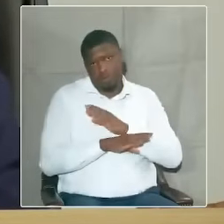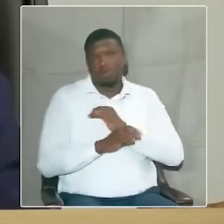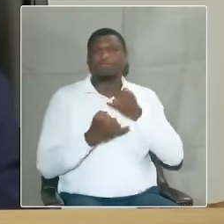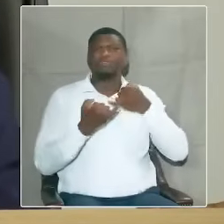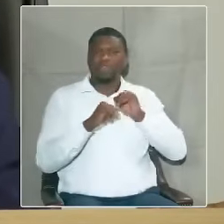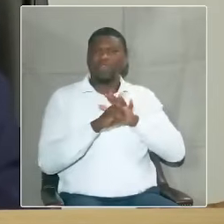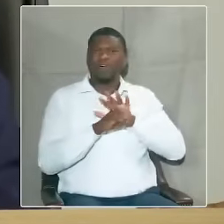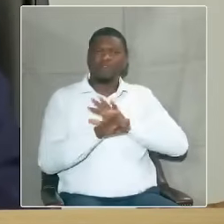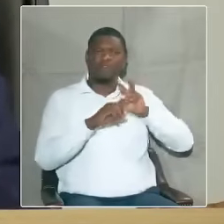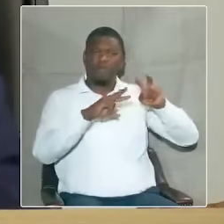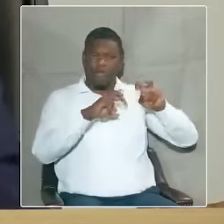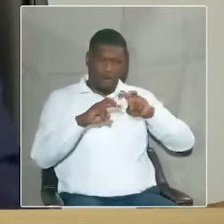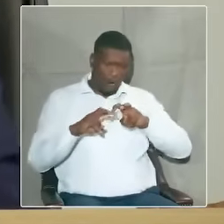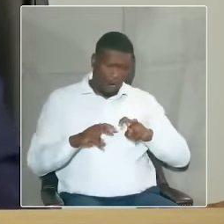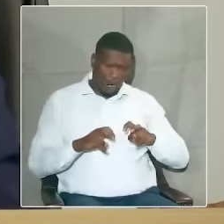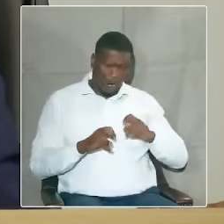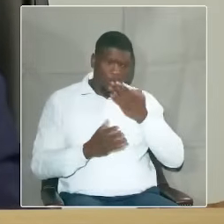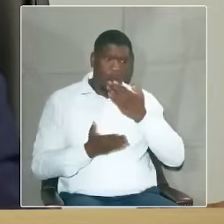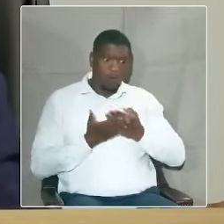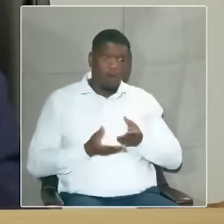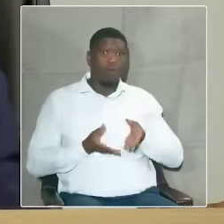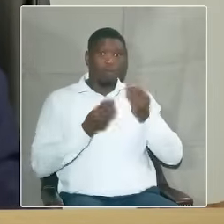fully investigated and proven.